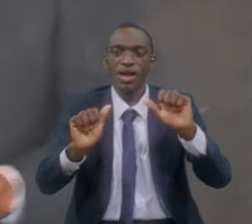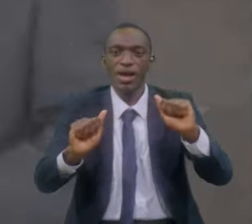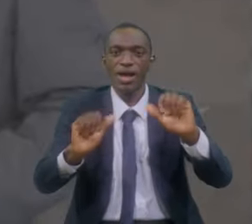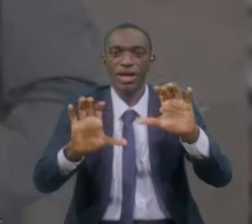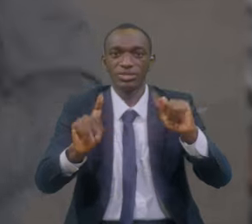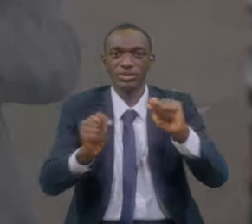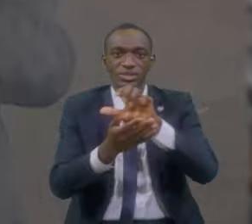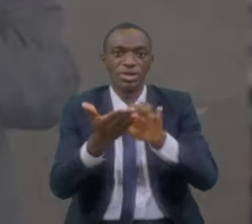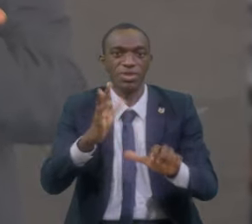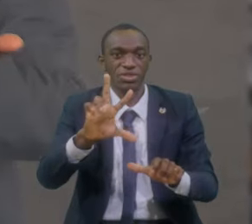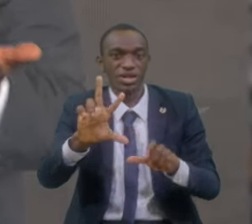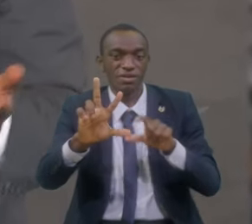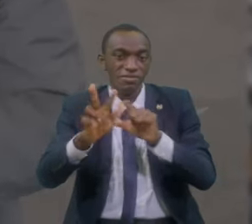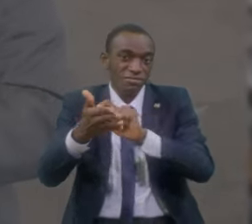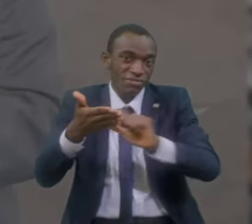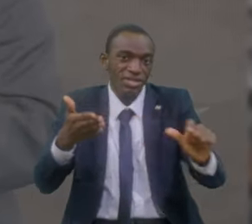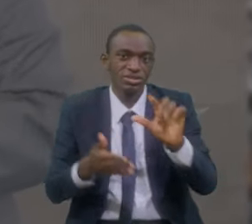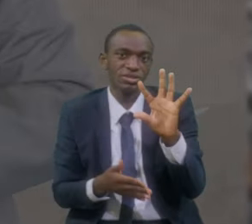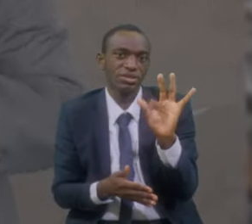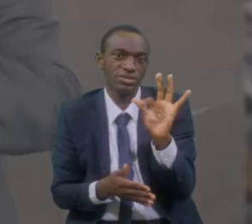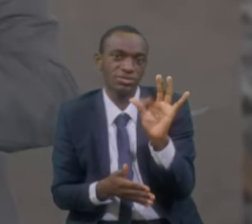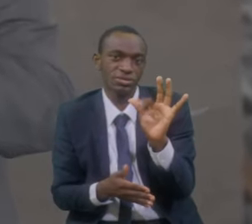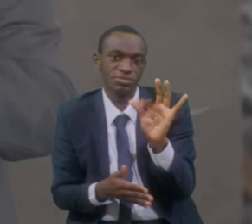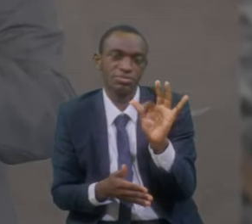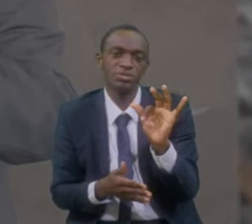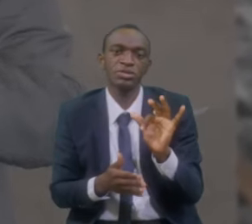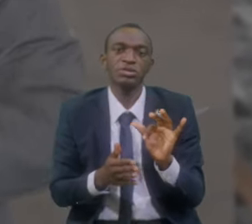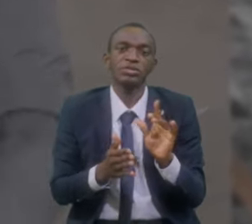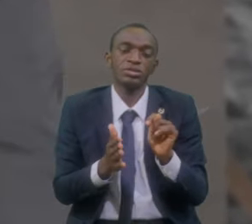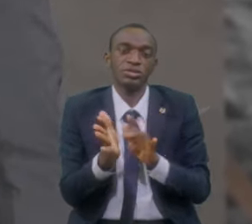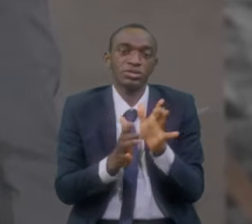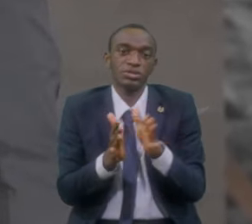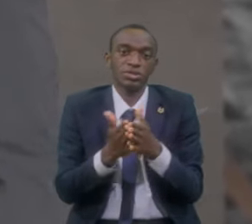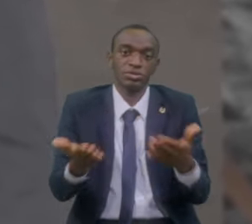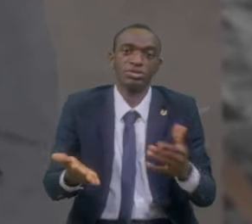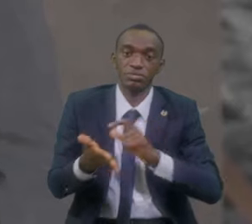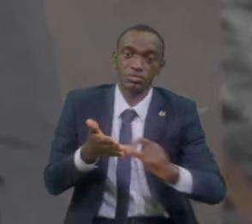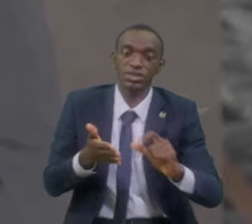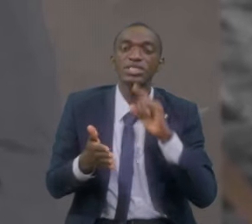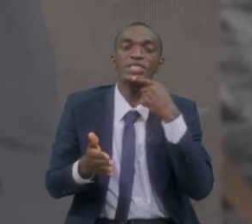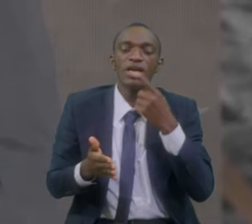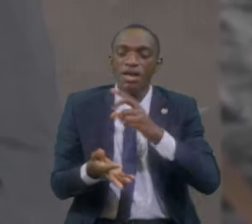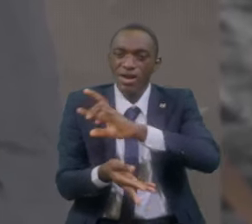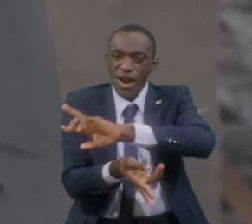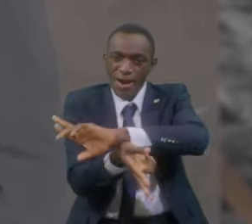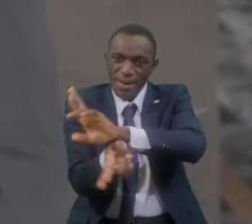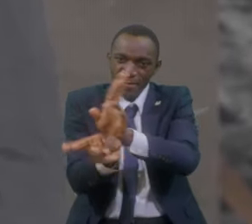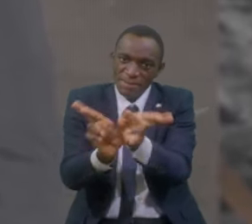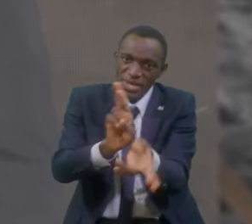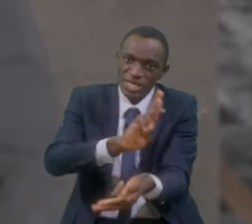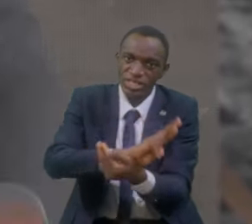19. In Acts chapter 3, verse 19, repent ye